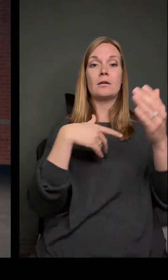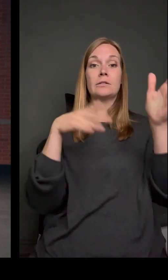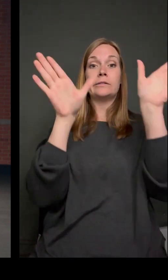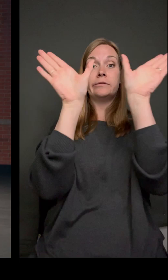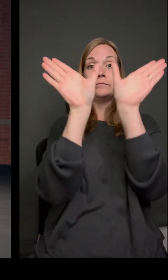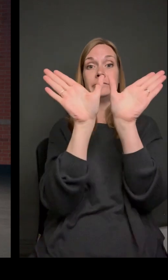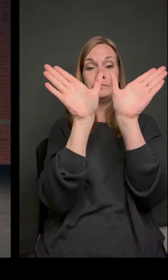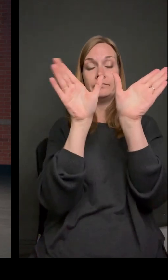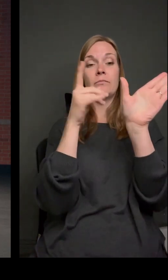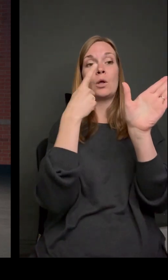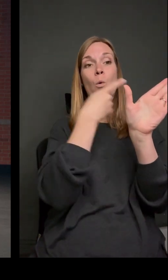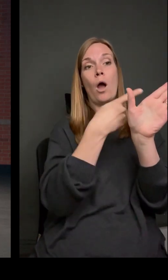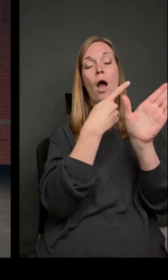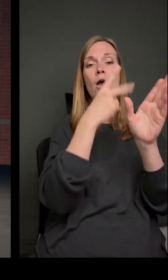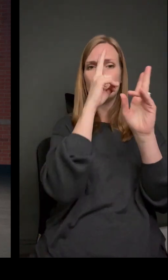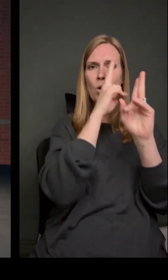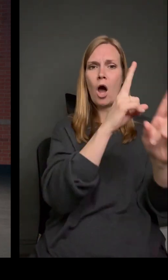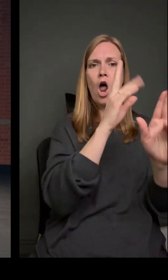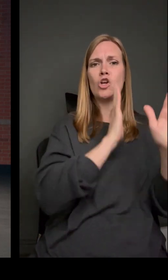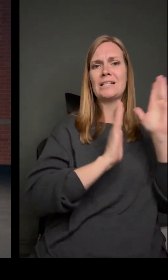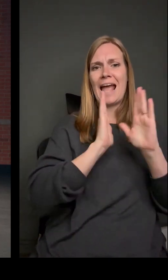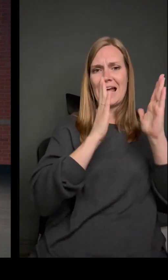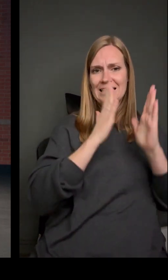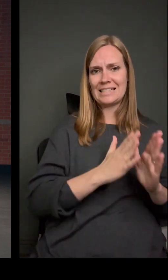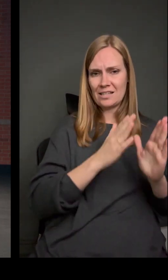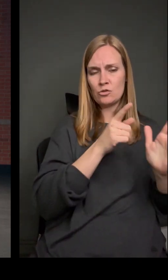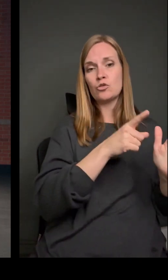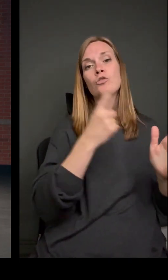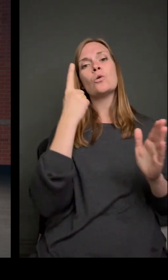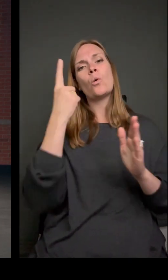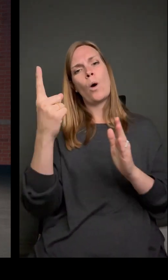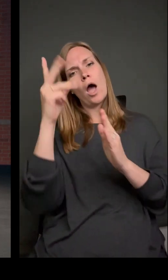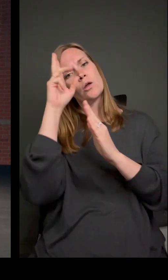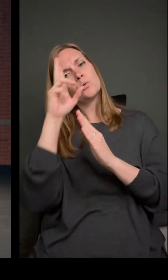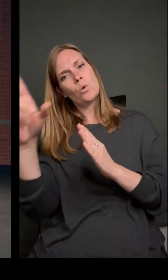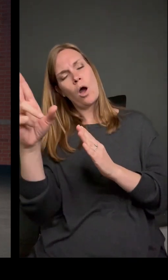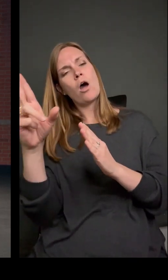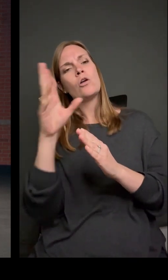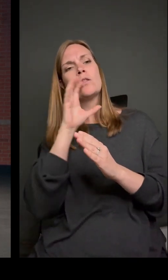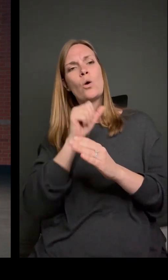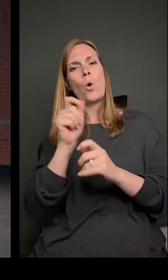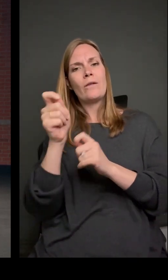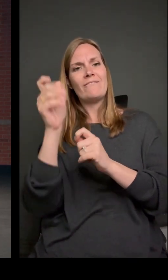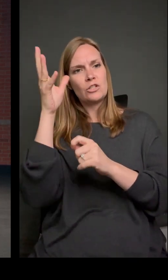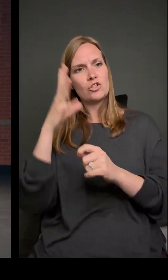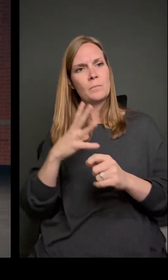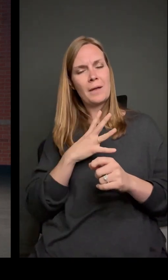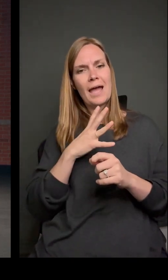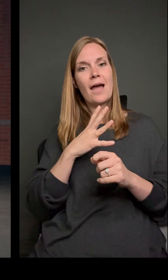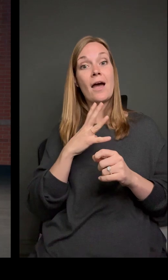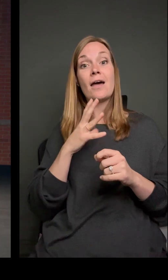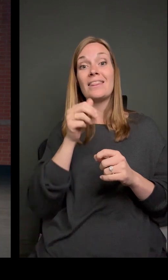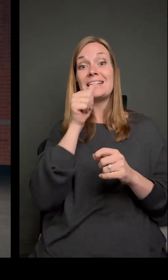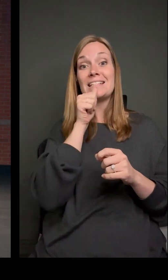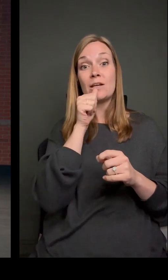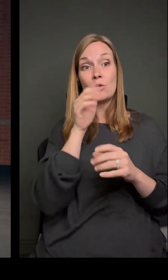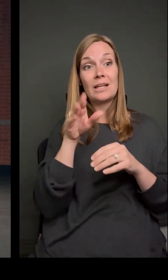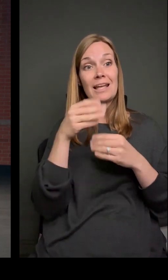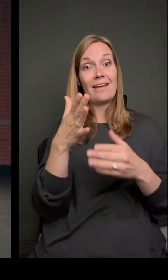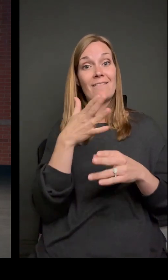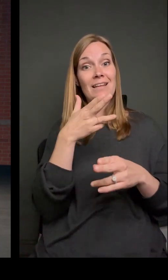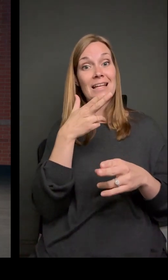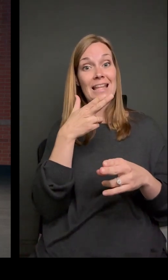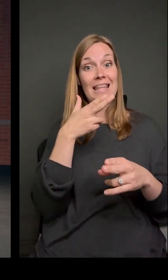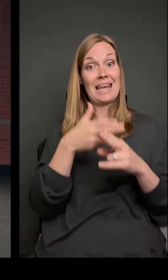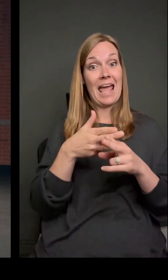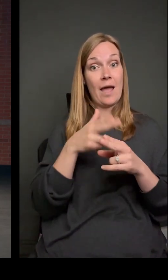his ancestors for sending him the old fisherman, the other one to honor the old fisherman who had given him the secret of giving his boat a special name. Now, I